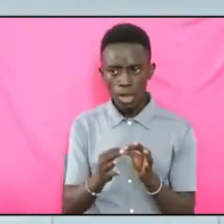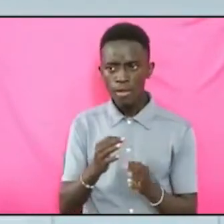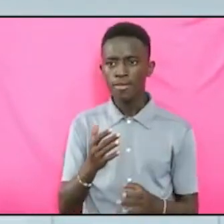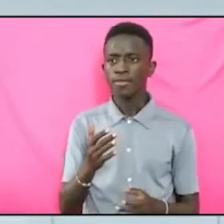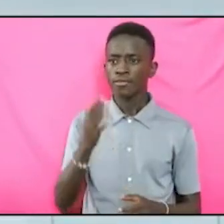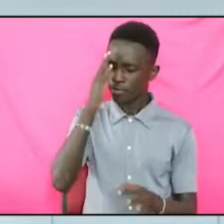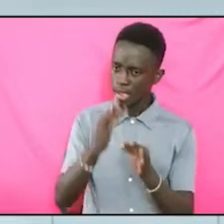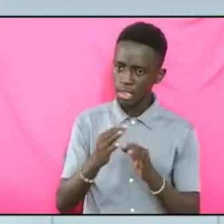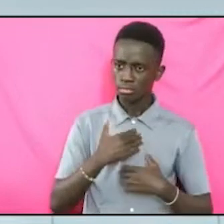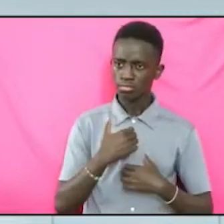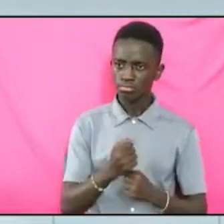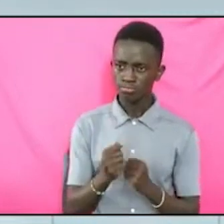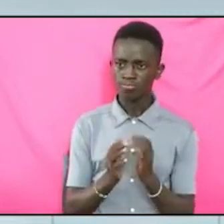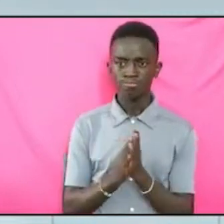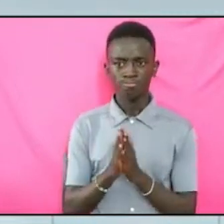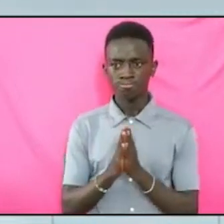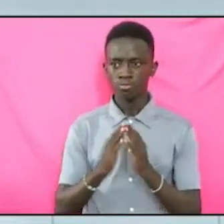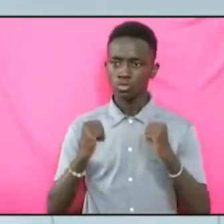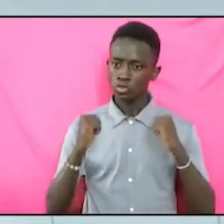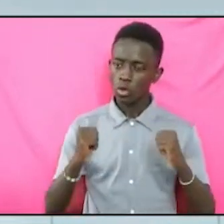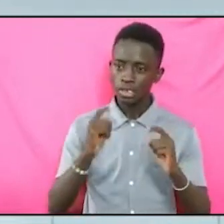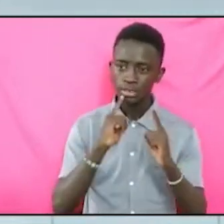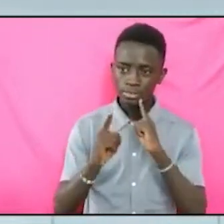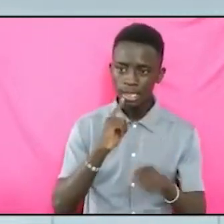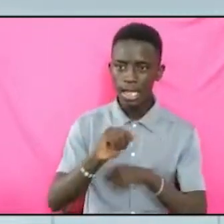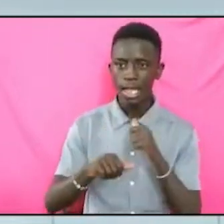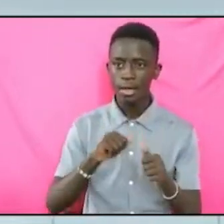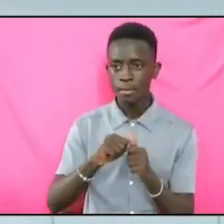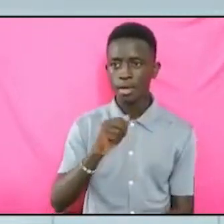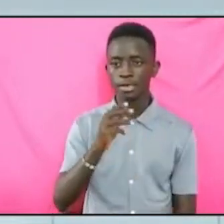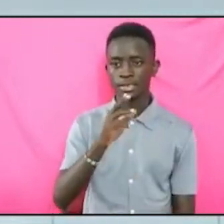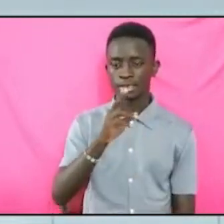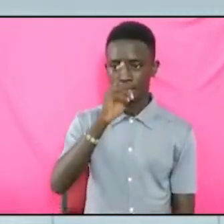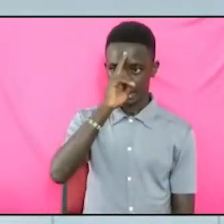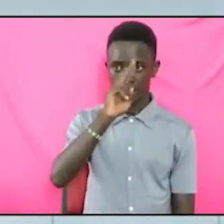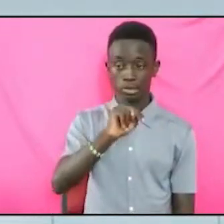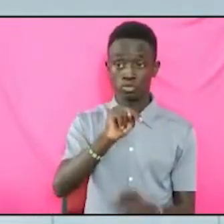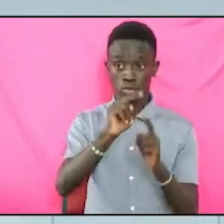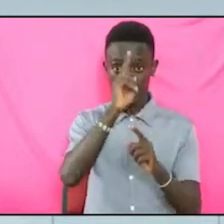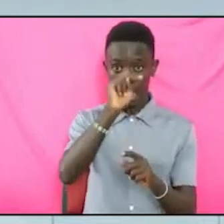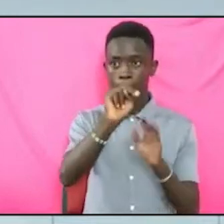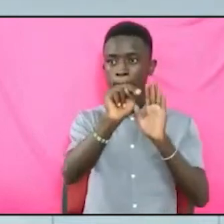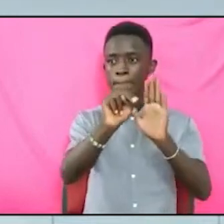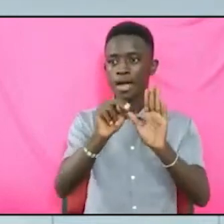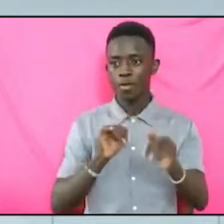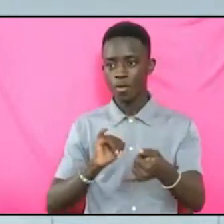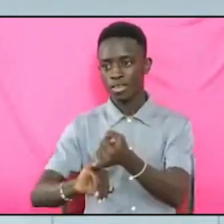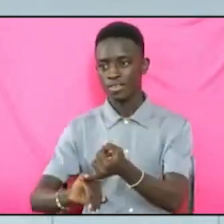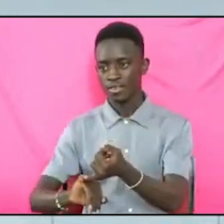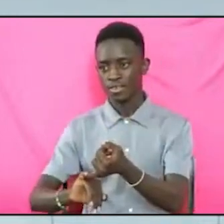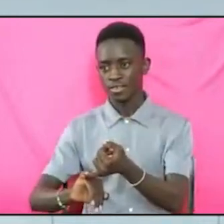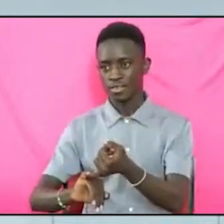speak up to General's wife of a prophet in Samaria. And notice that this girl, because